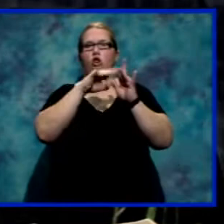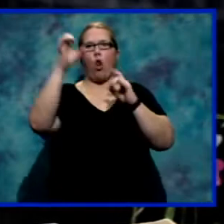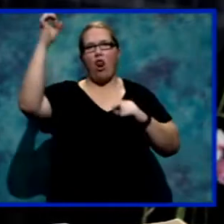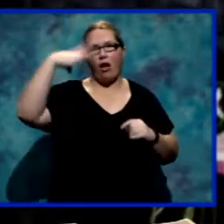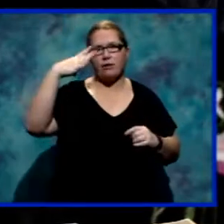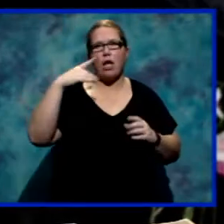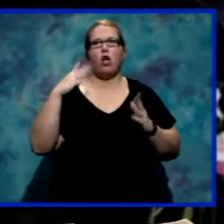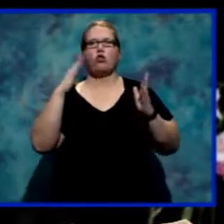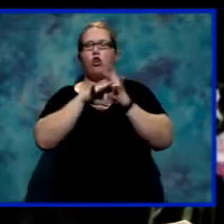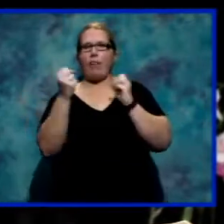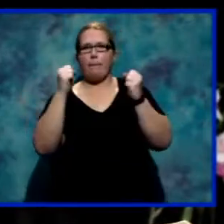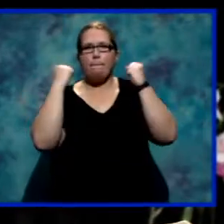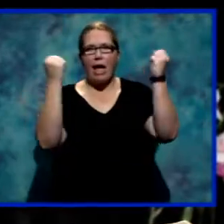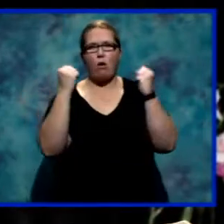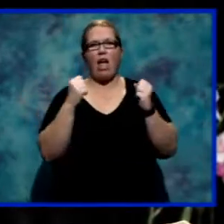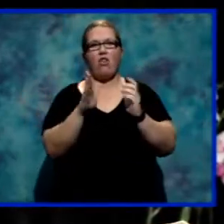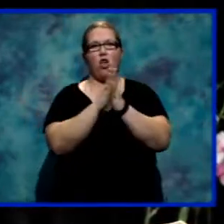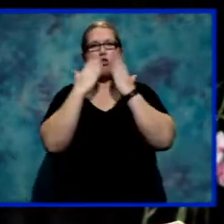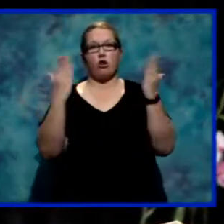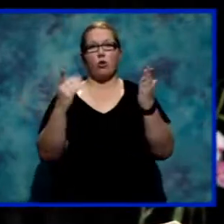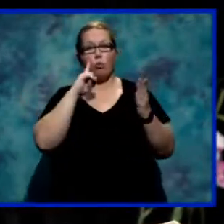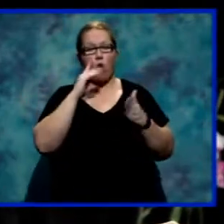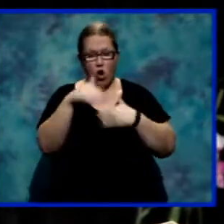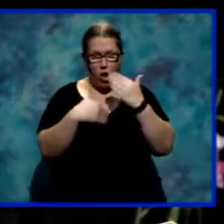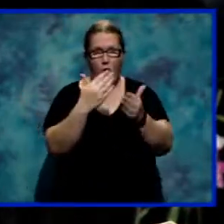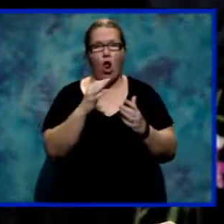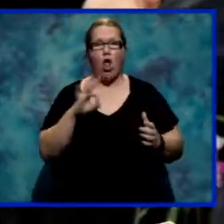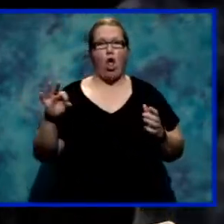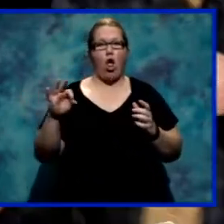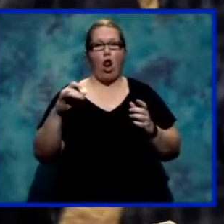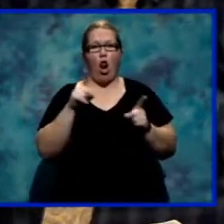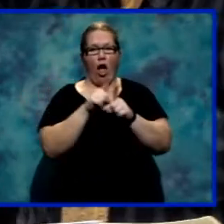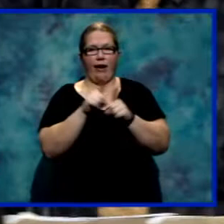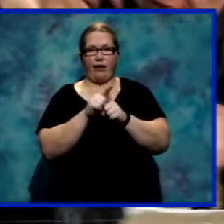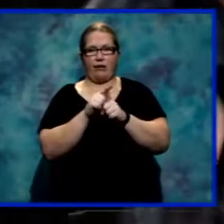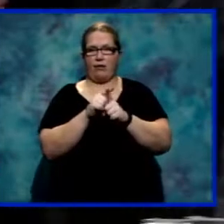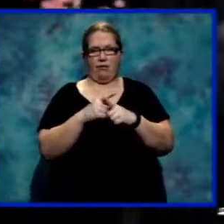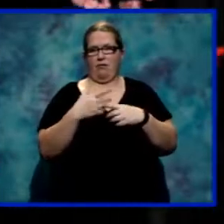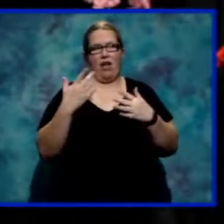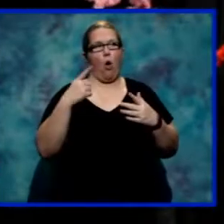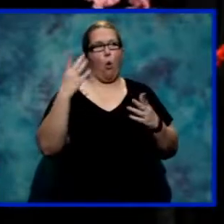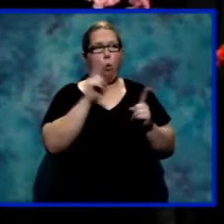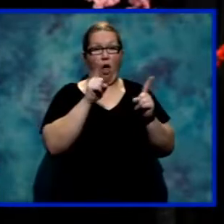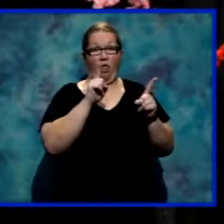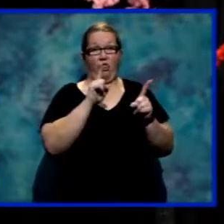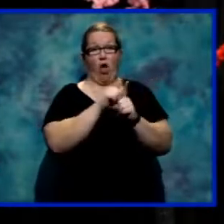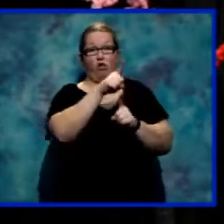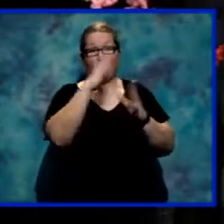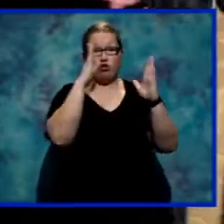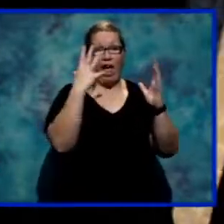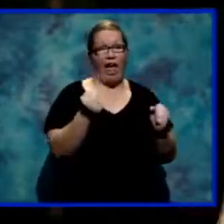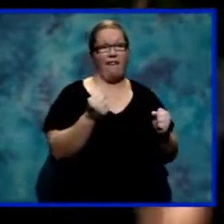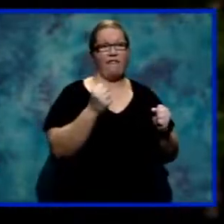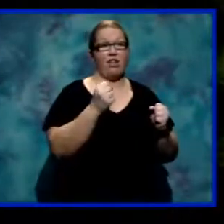there are no power, and yet the gospel is going ahead like an out-of-control bushfire. What those churches have is